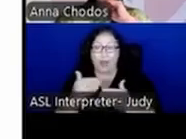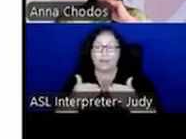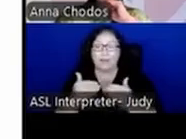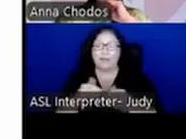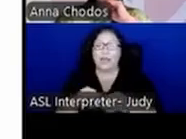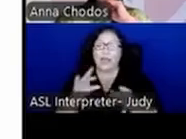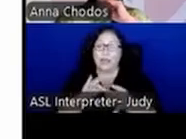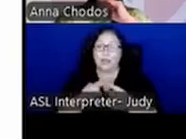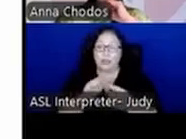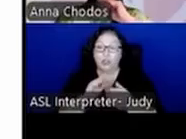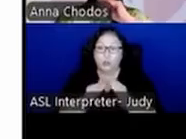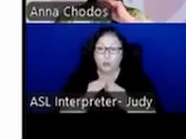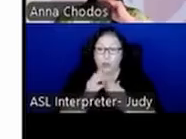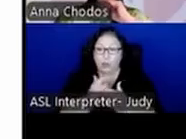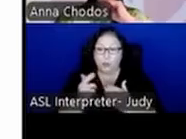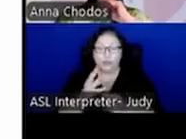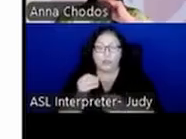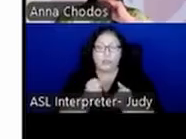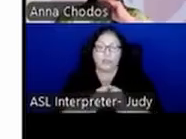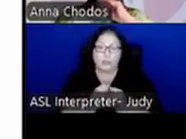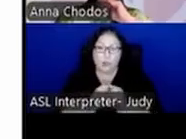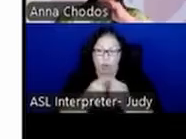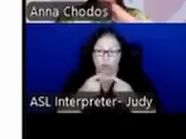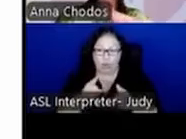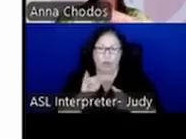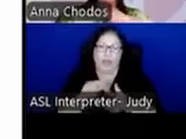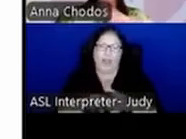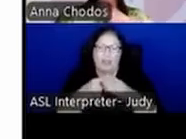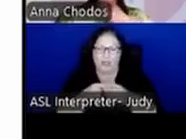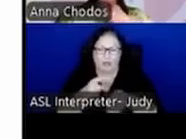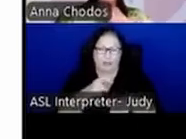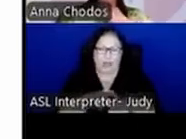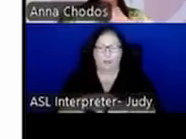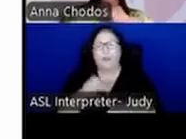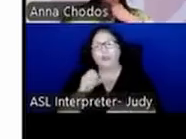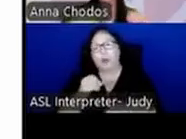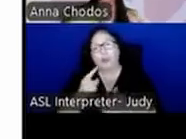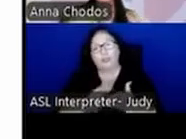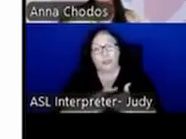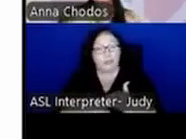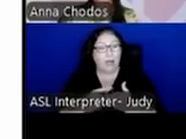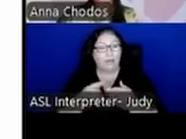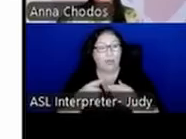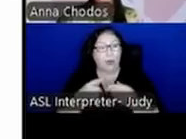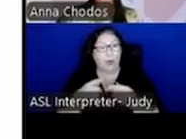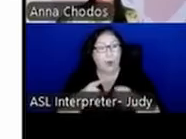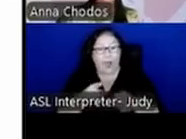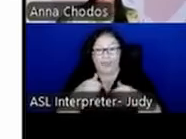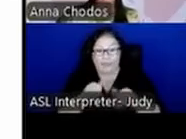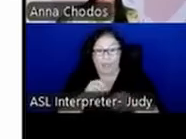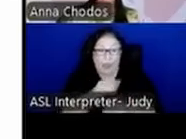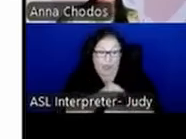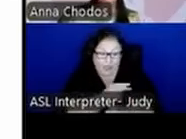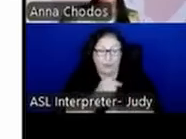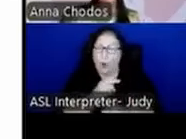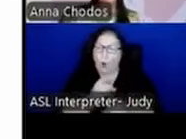during that initial period. So visits sometimes while they were still in the hospital or immediately immediately after they were discharged to